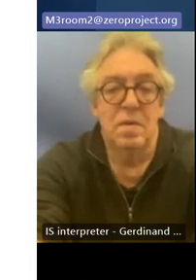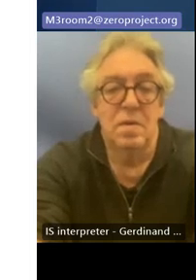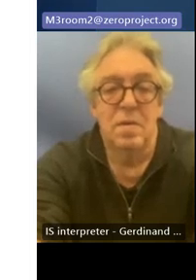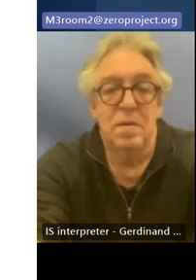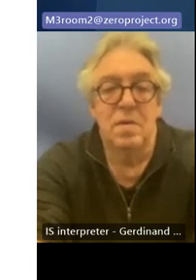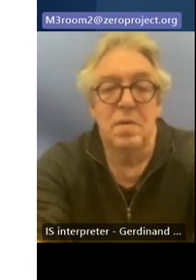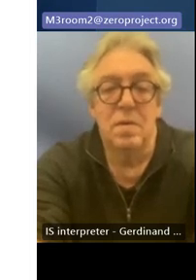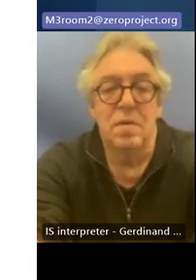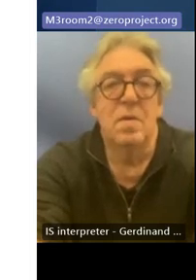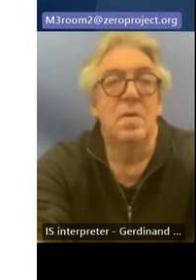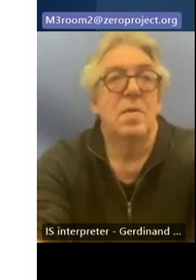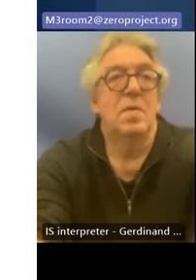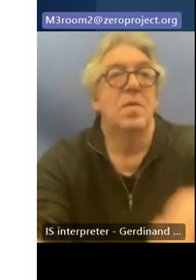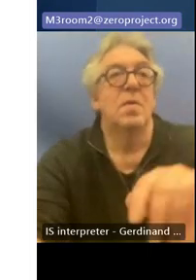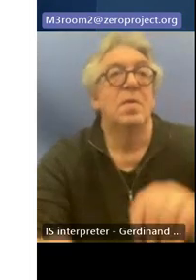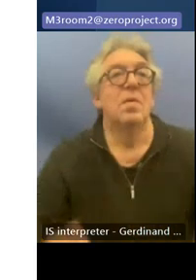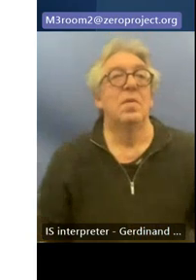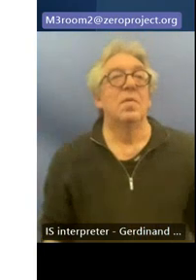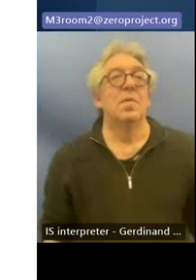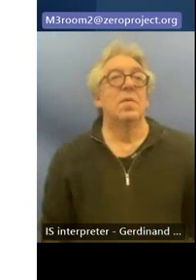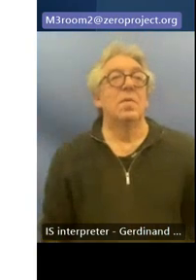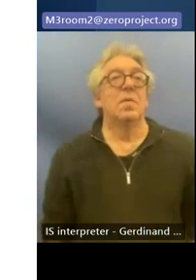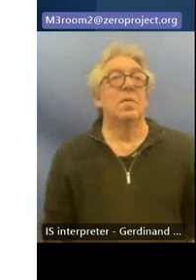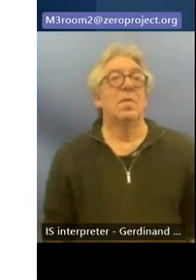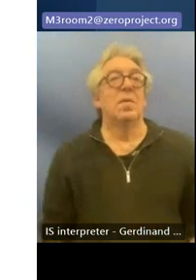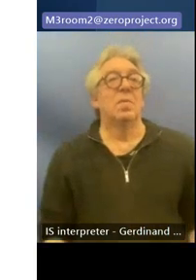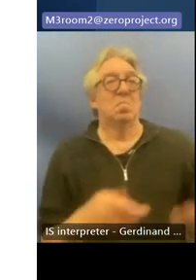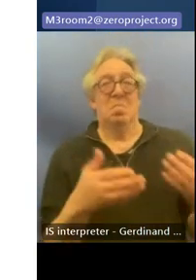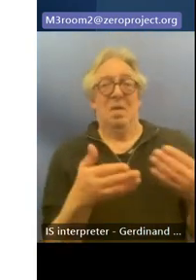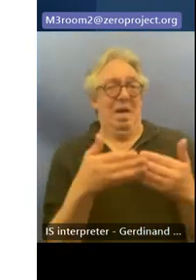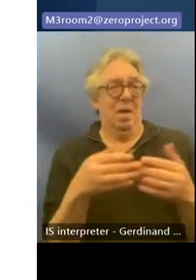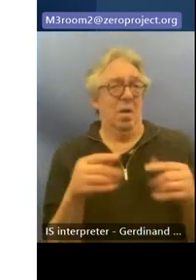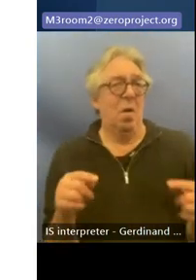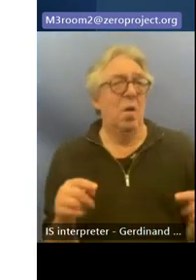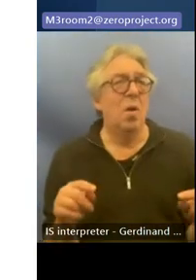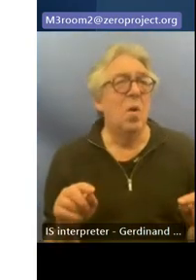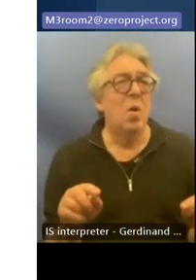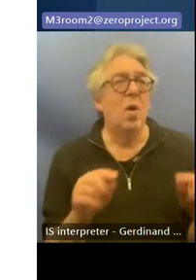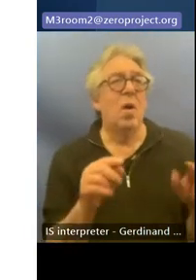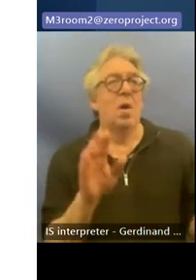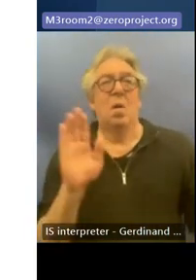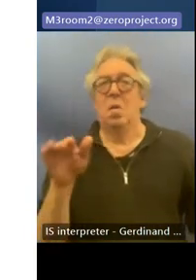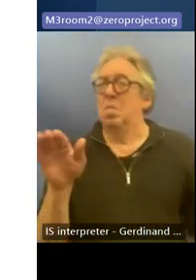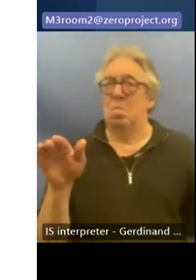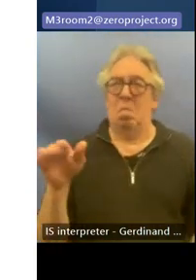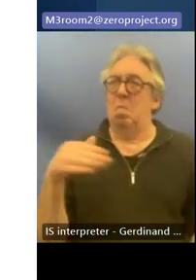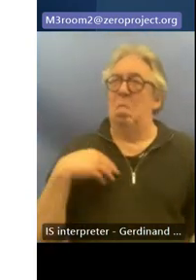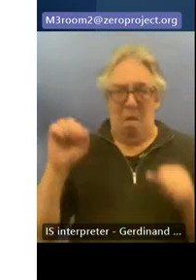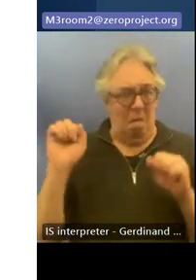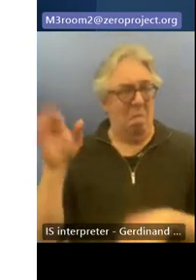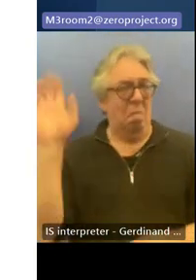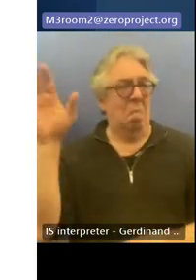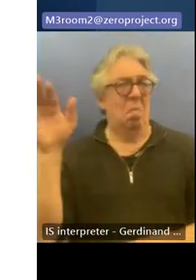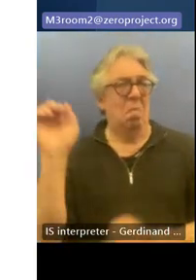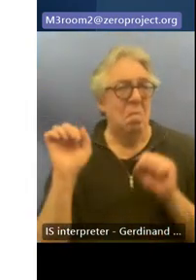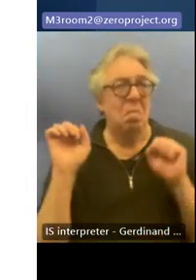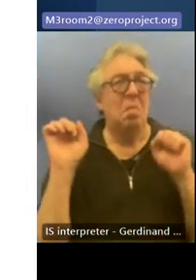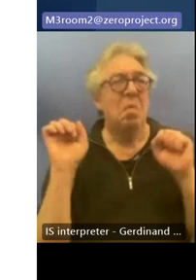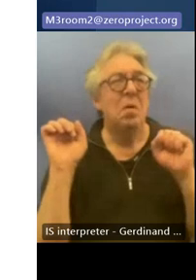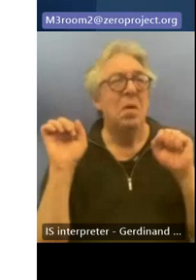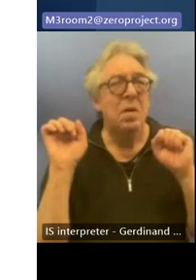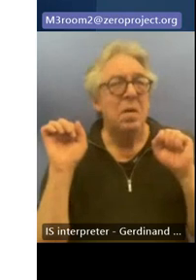Uwanja wetu si rafiki kwako na unaweza kuumia. Mwalimu, bado naweza kucheza. Ninaupenda huu mchezo kuliko